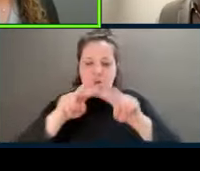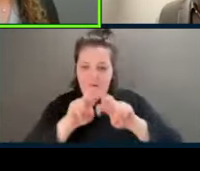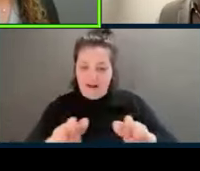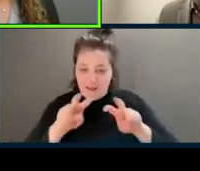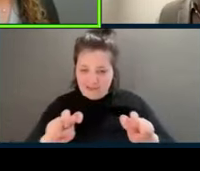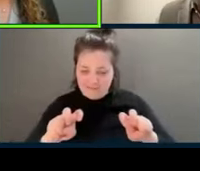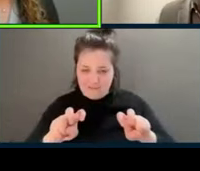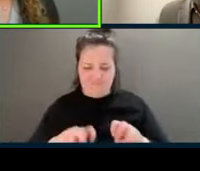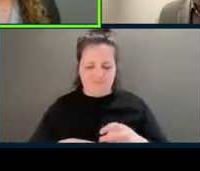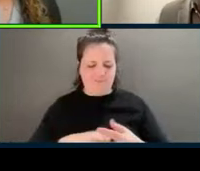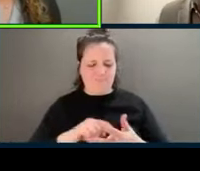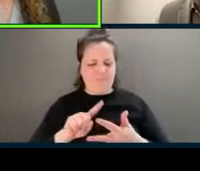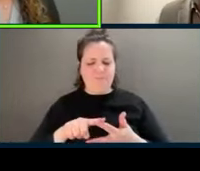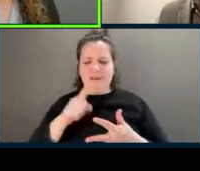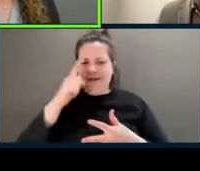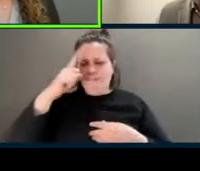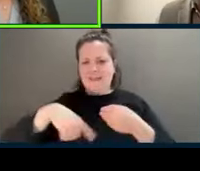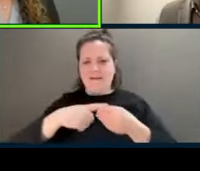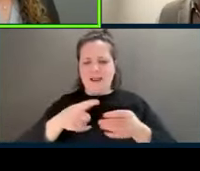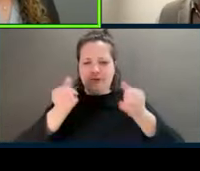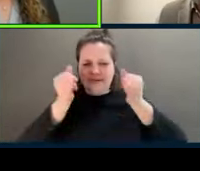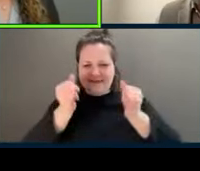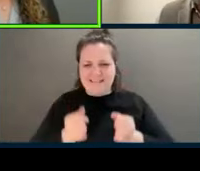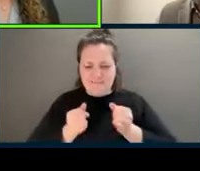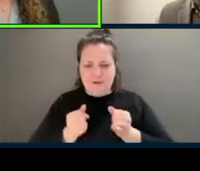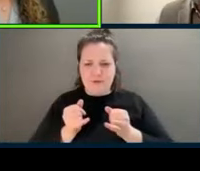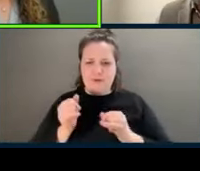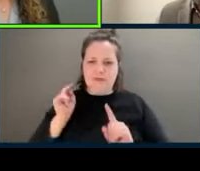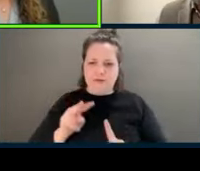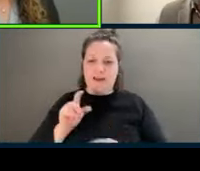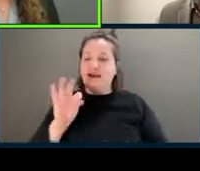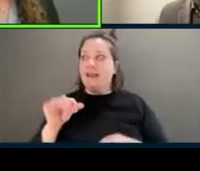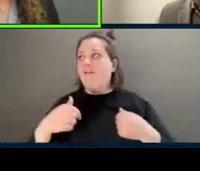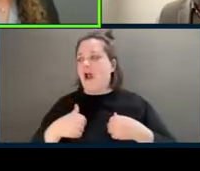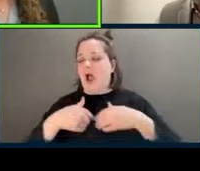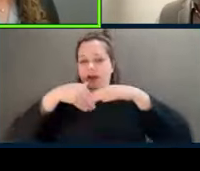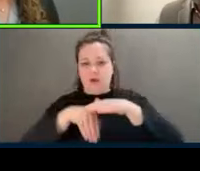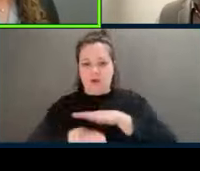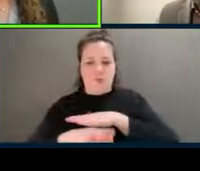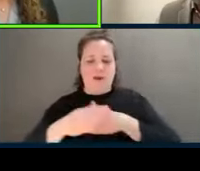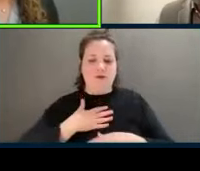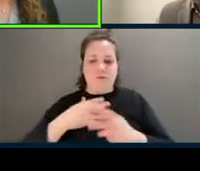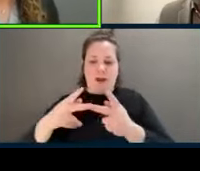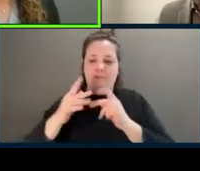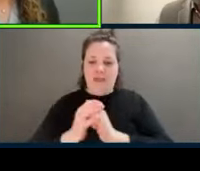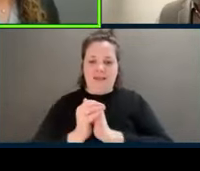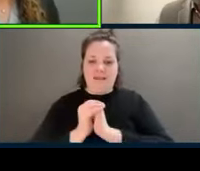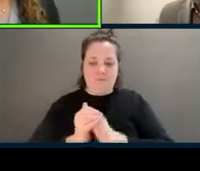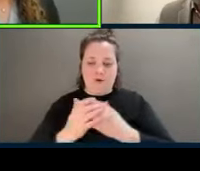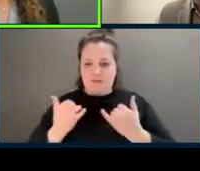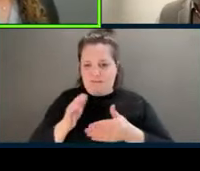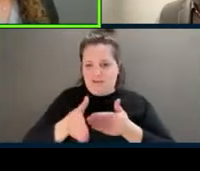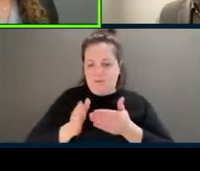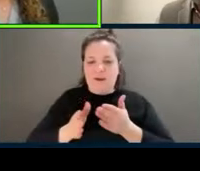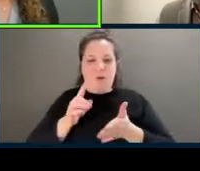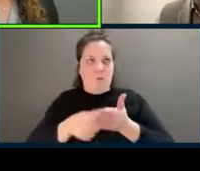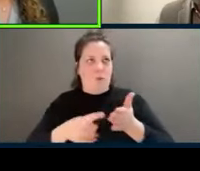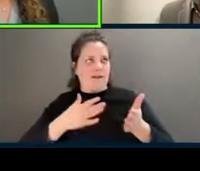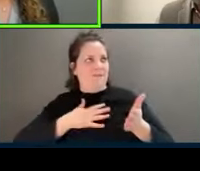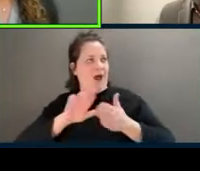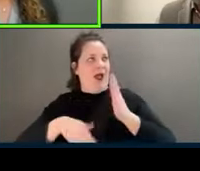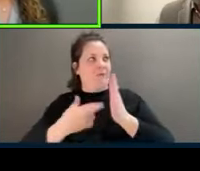on the individual side, thinking about if I walk into my house of worship this coming weekend, what can I do as an individual? I can be aware